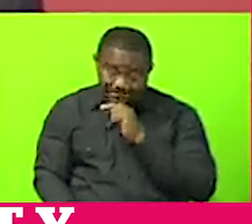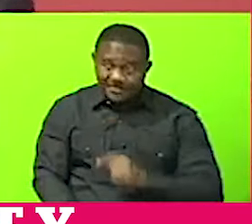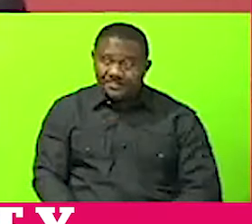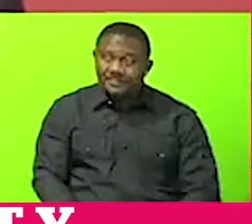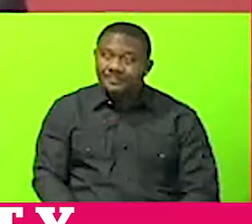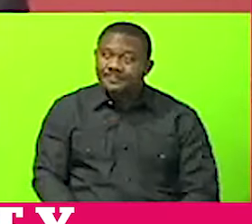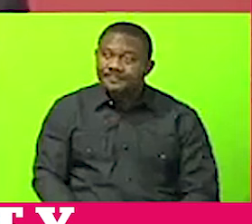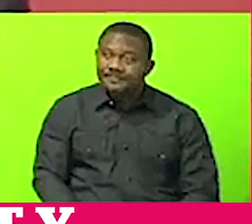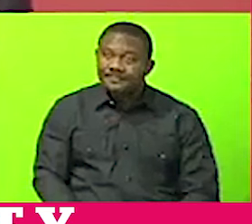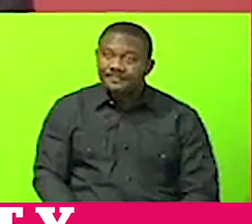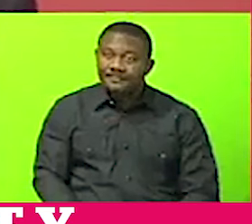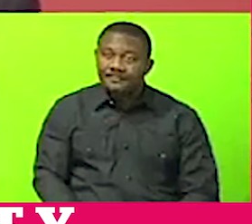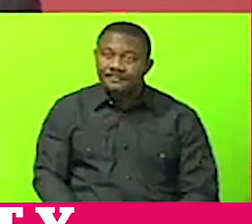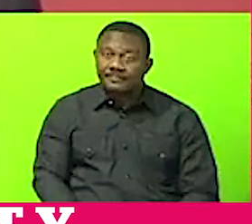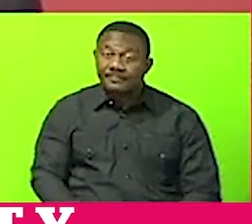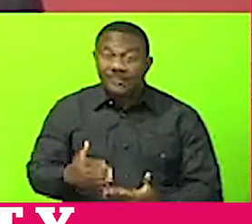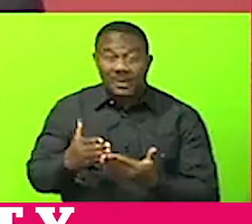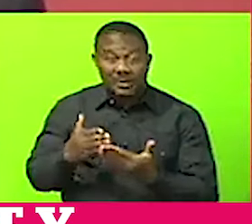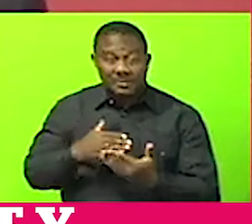one page